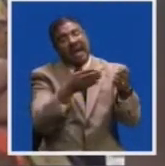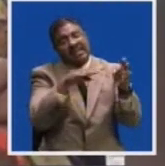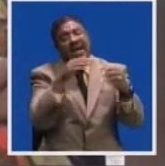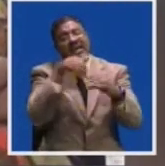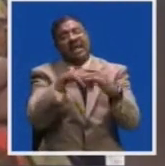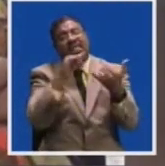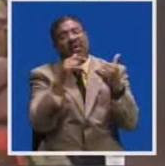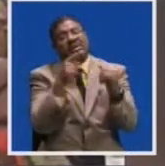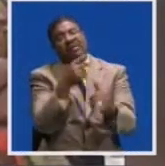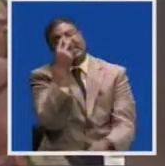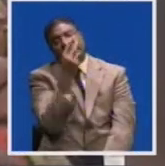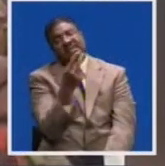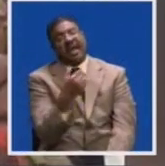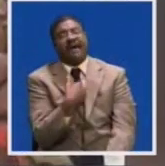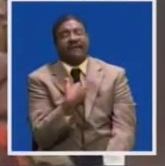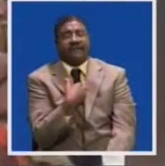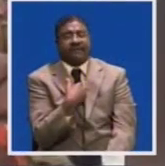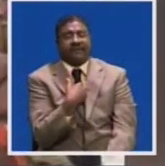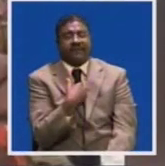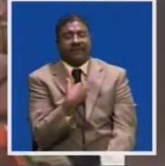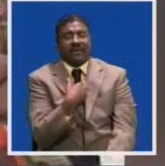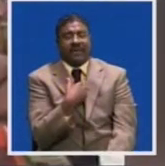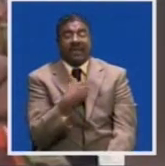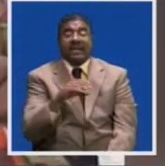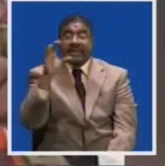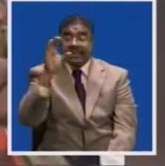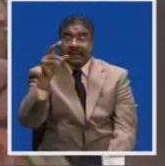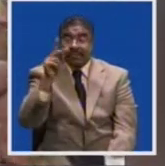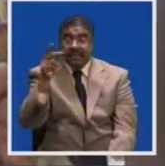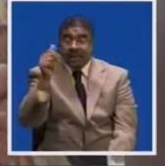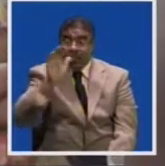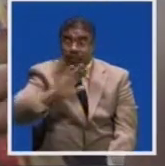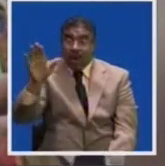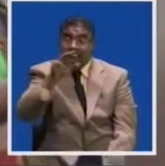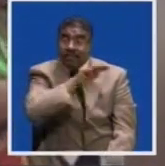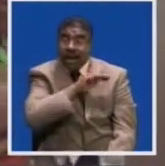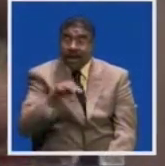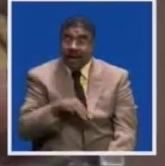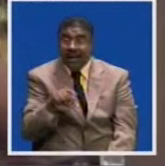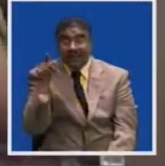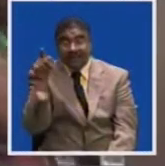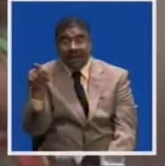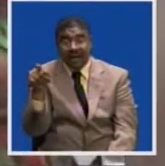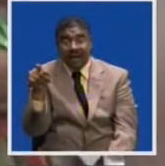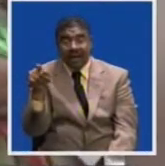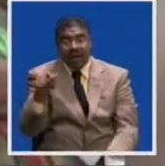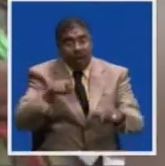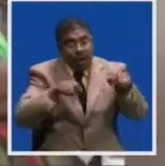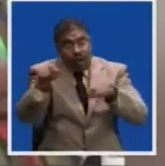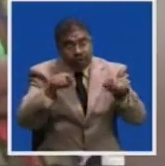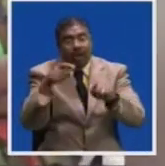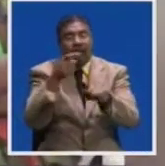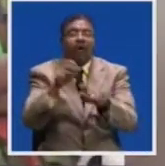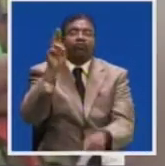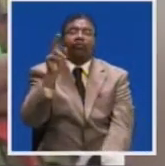Africa. As members of CPA, which is controlled from the UK, what are